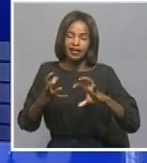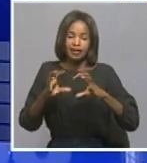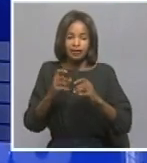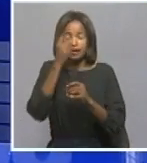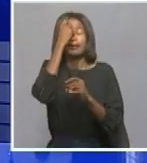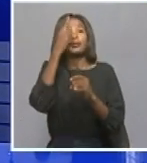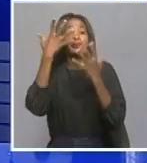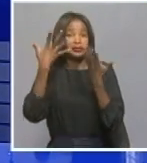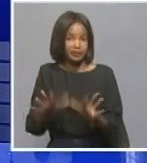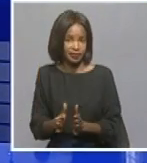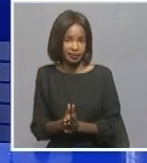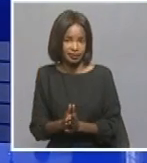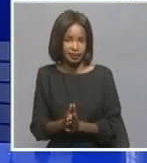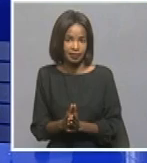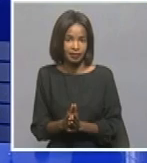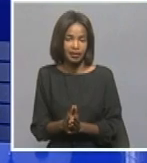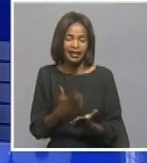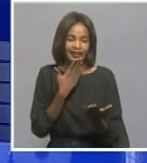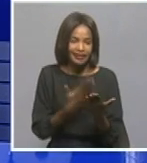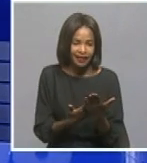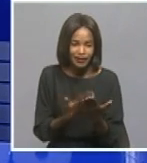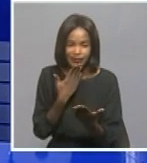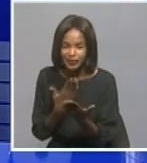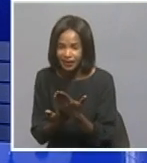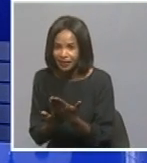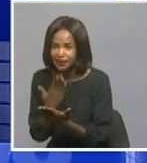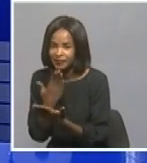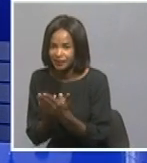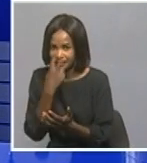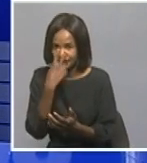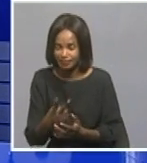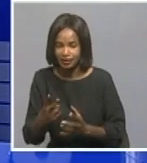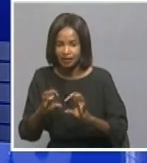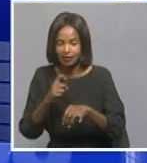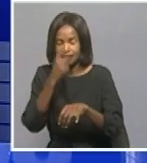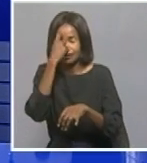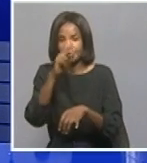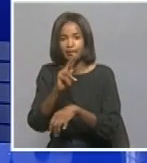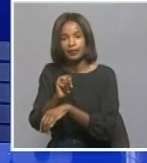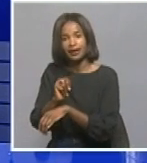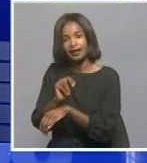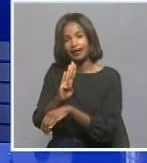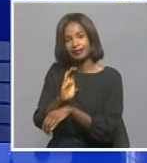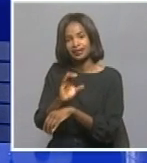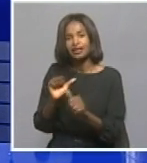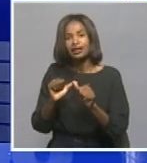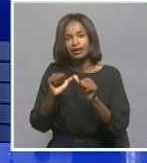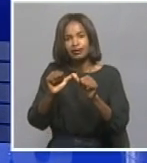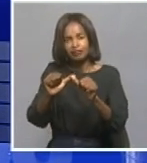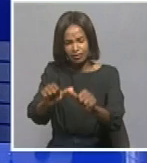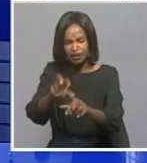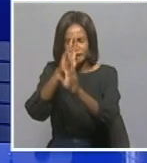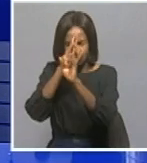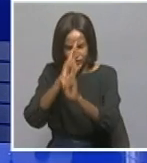us to the end of the news at this hour. From myself, Tio Ishuna, Selma Moses and the rest of the crew, thank you so much for tuning in. Please continue to follow